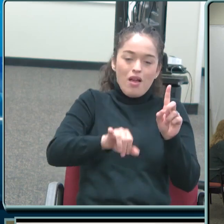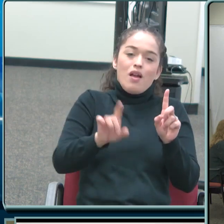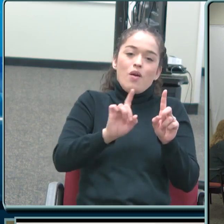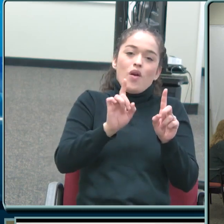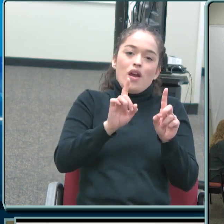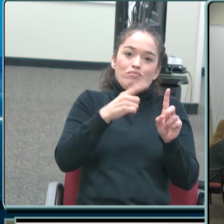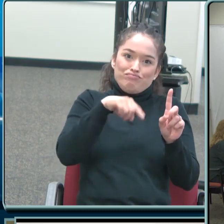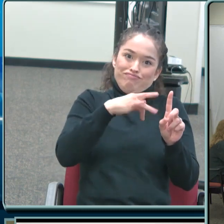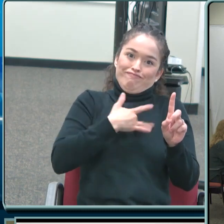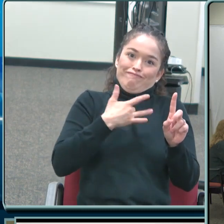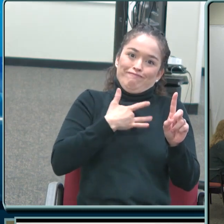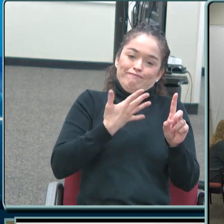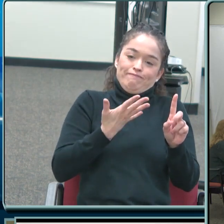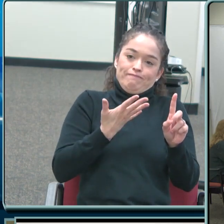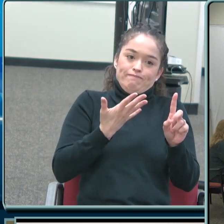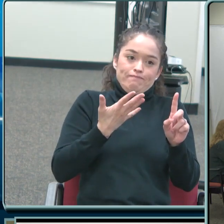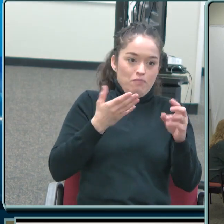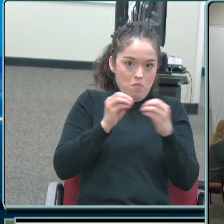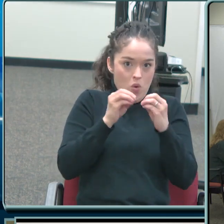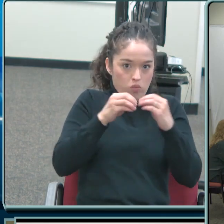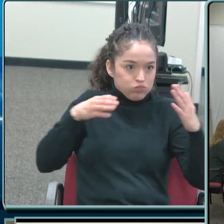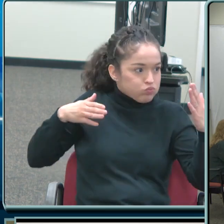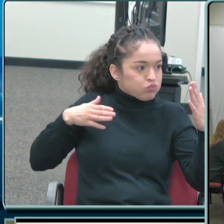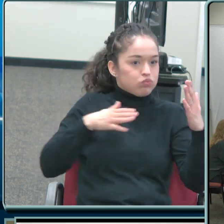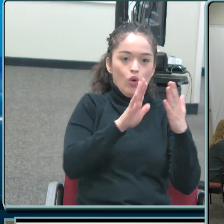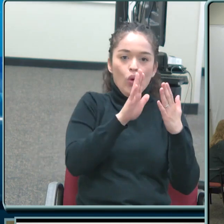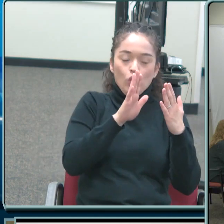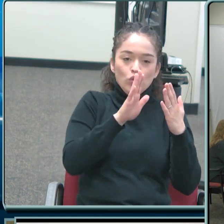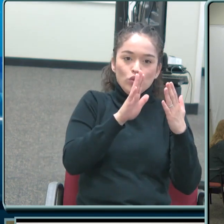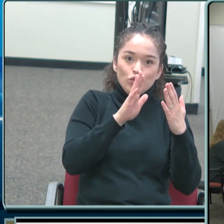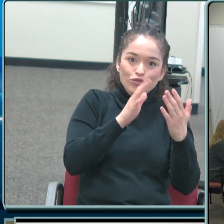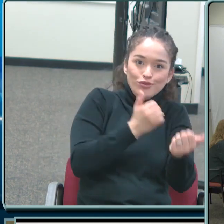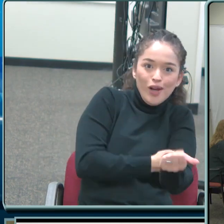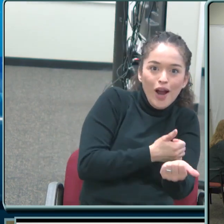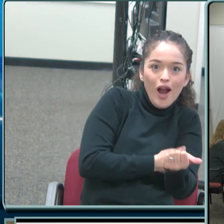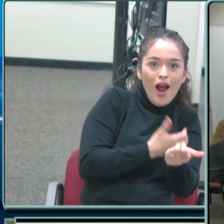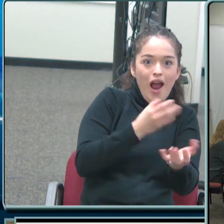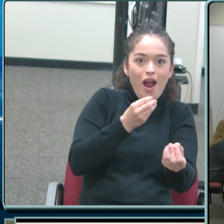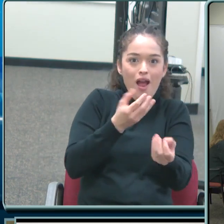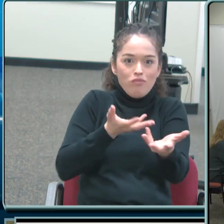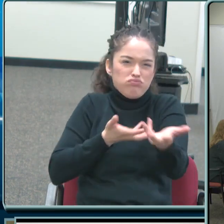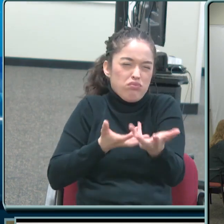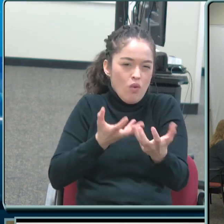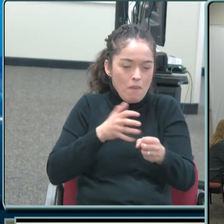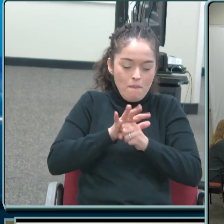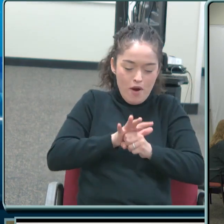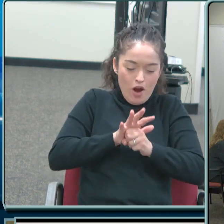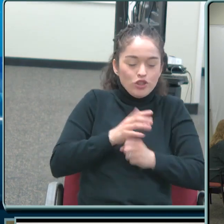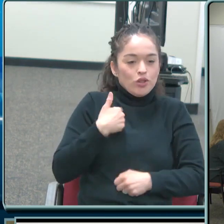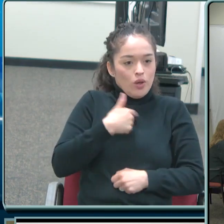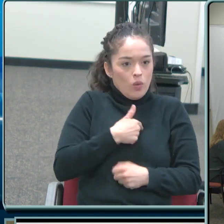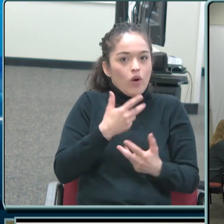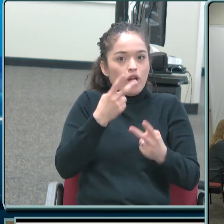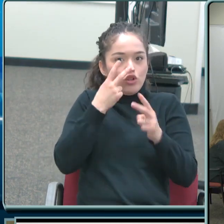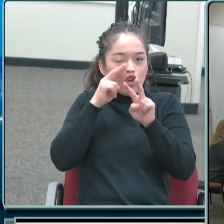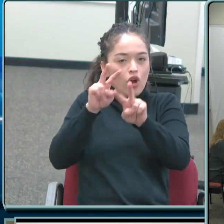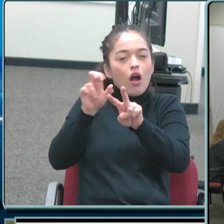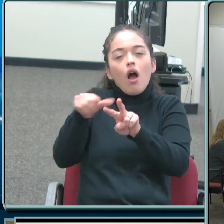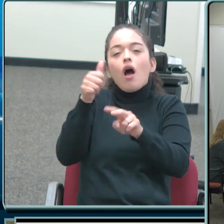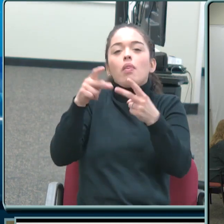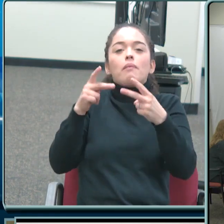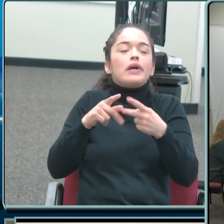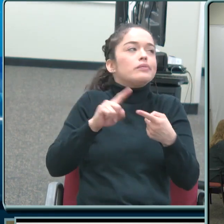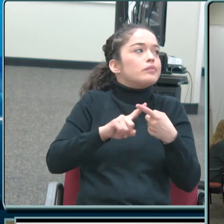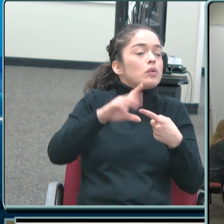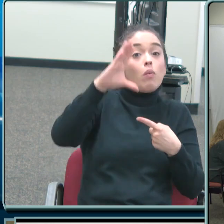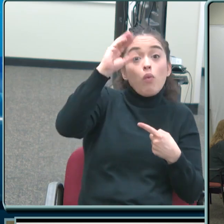of approached a lot in terms of substance use and that pressure. So they've addressed other places such as like Boys and